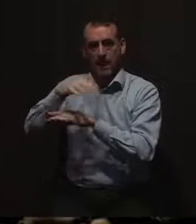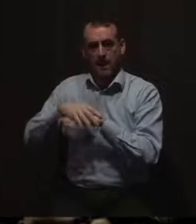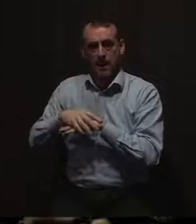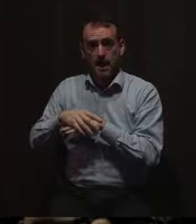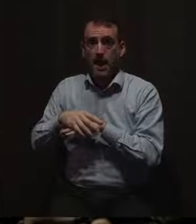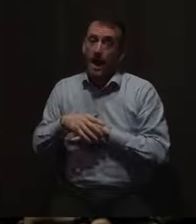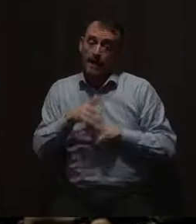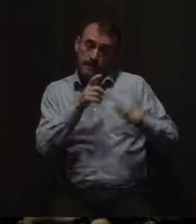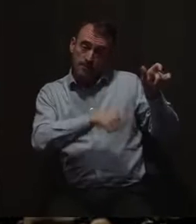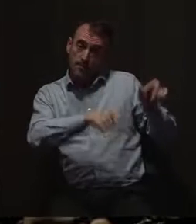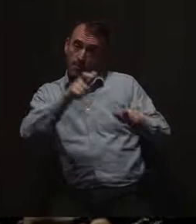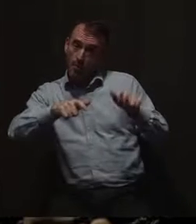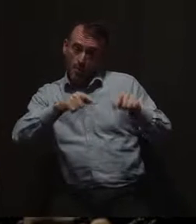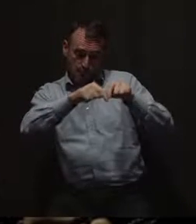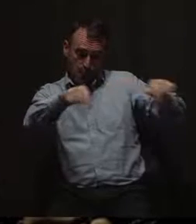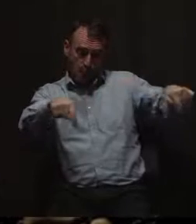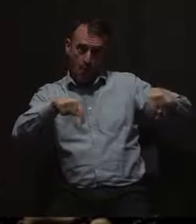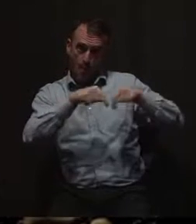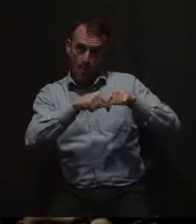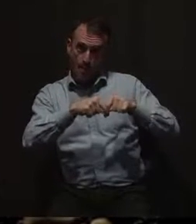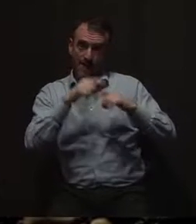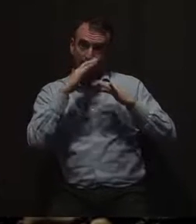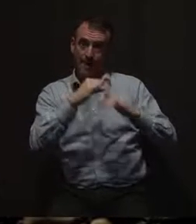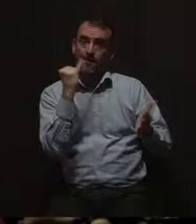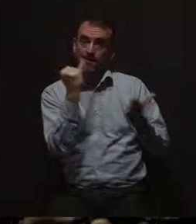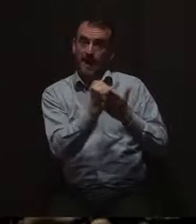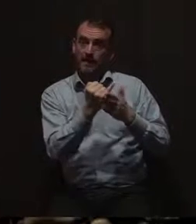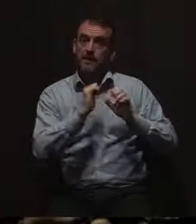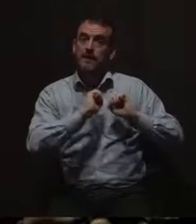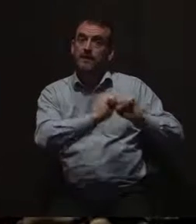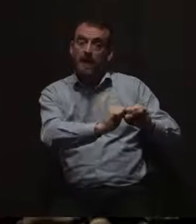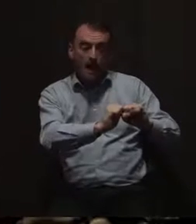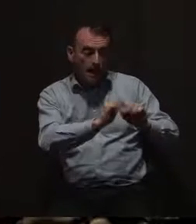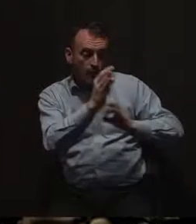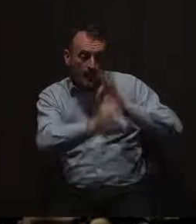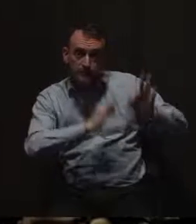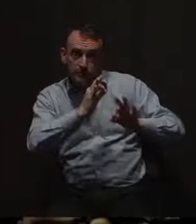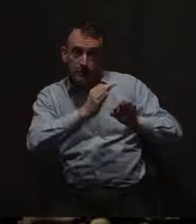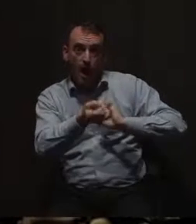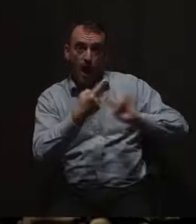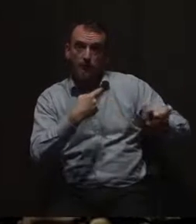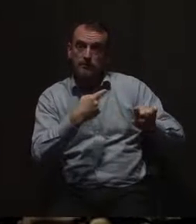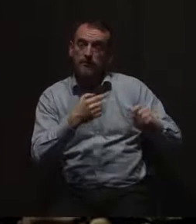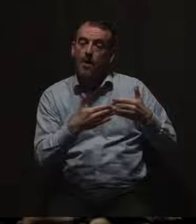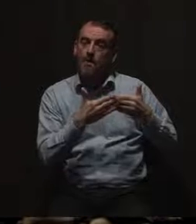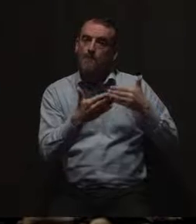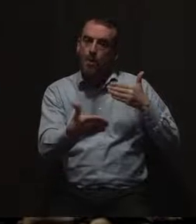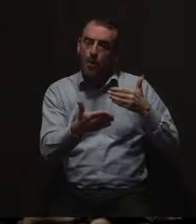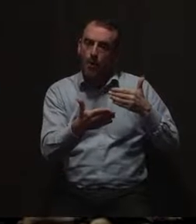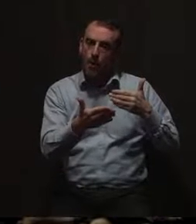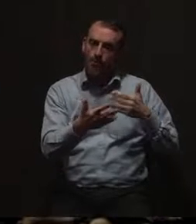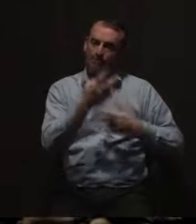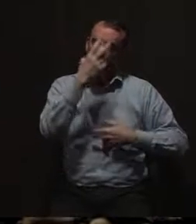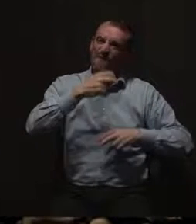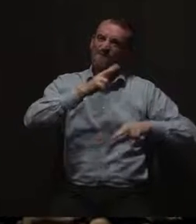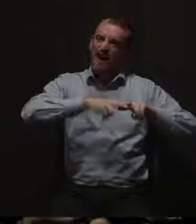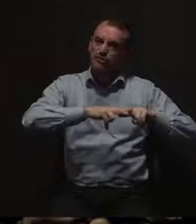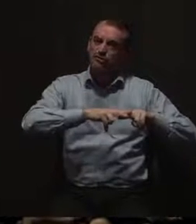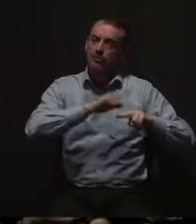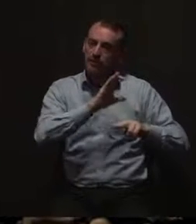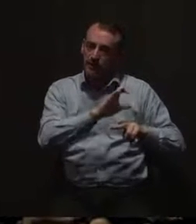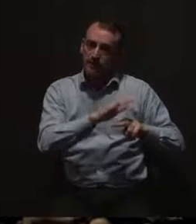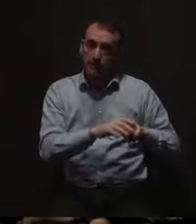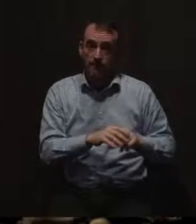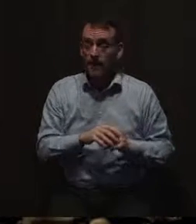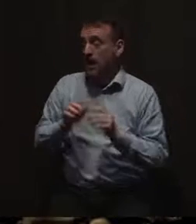more conservative. Their answers were a lot more conservative than on the other day when they were in a room without bad smells. So that's very interesting.